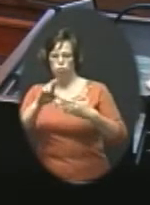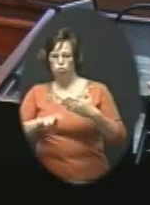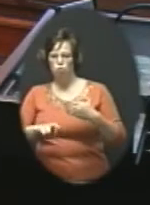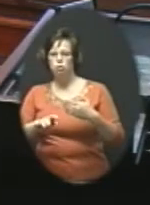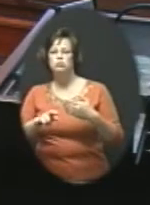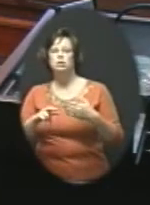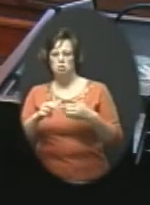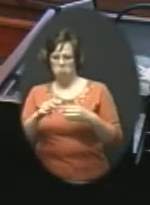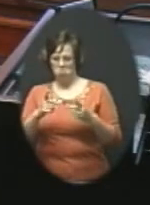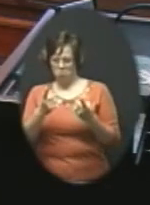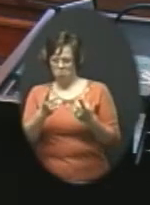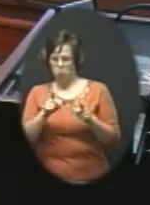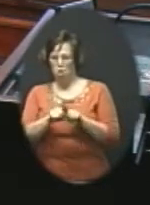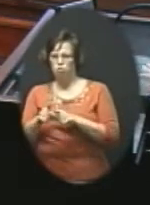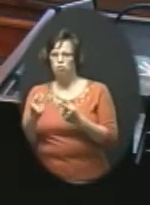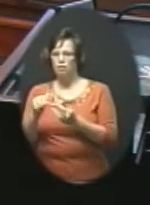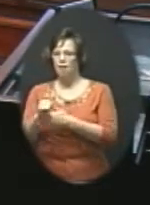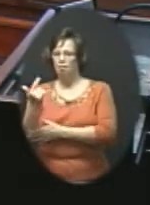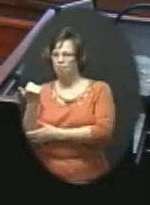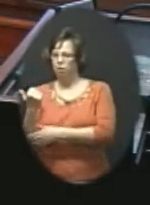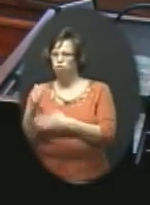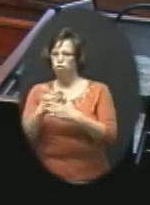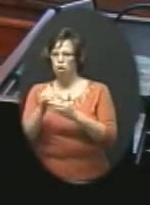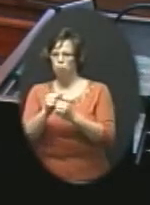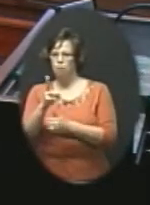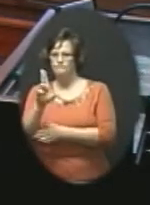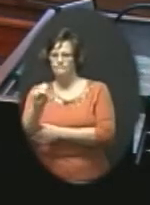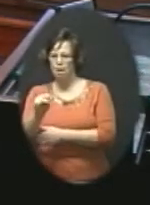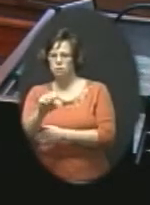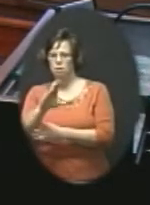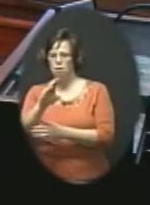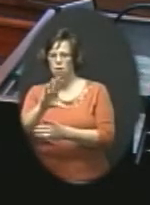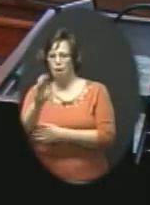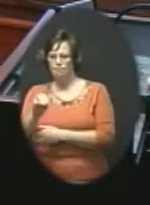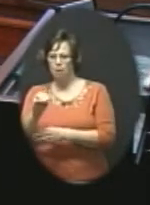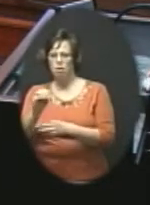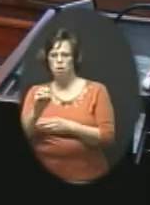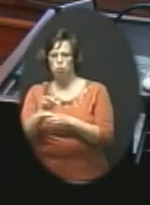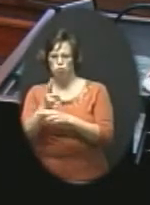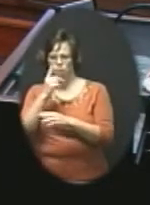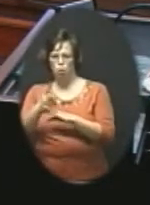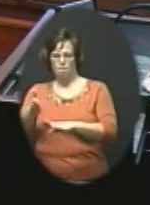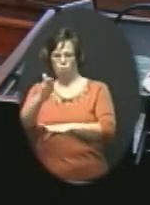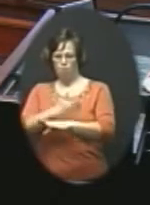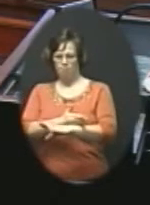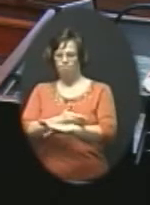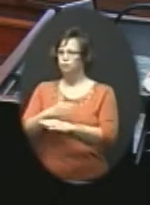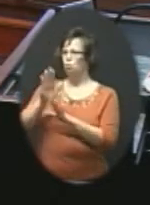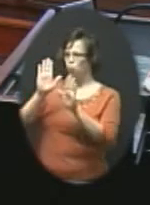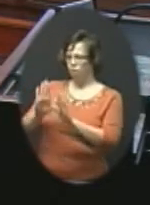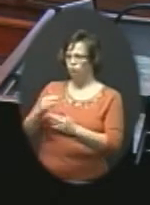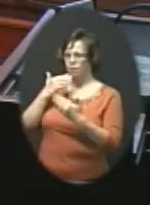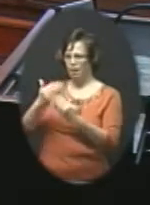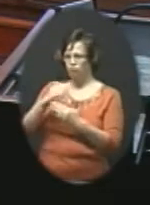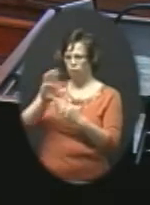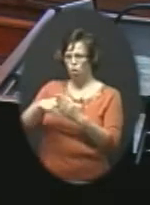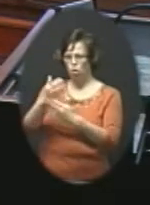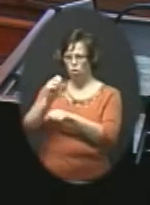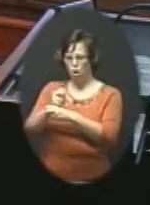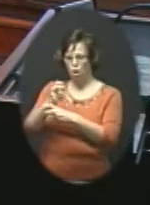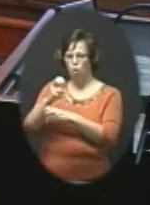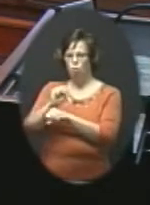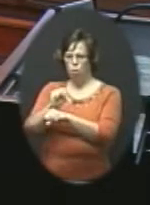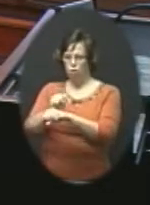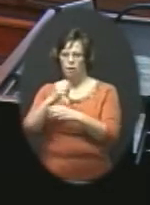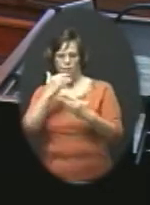share those with the bus company and use it in a conversation for improvement. Wonderful. Wonderful. Thank you for all your hard work. Well,